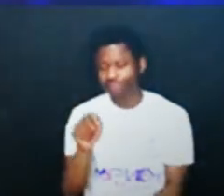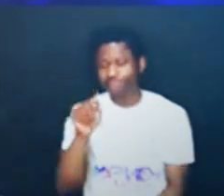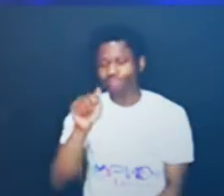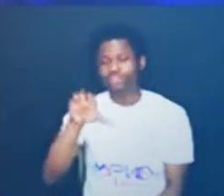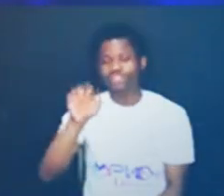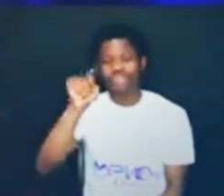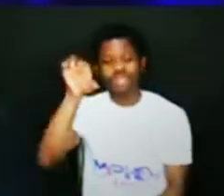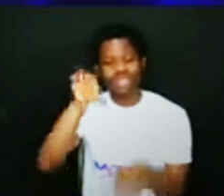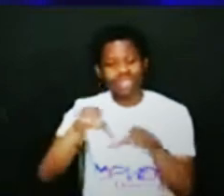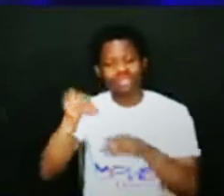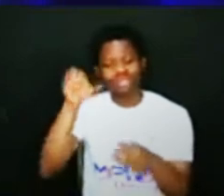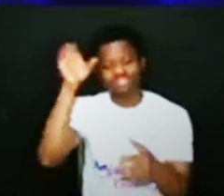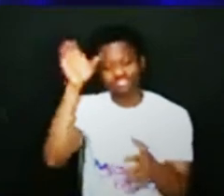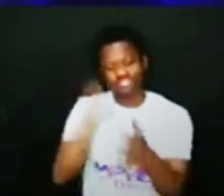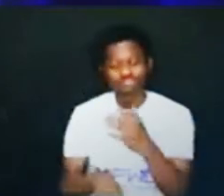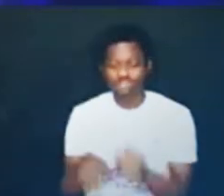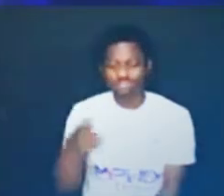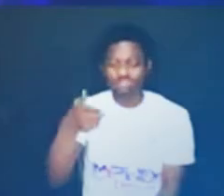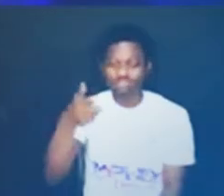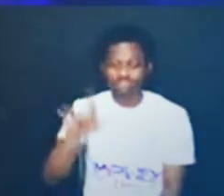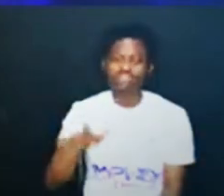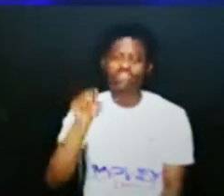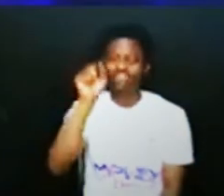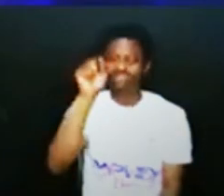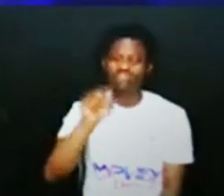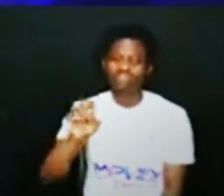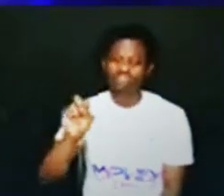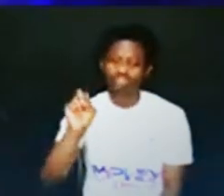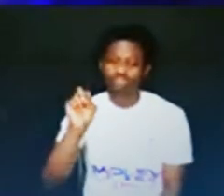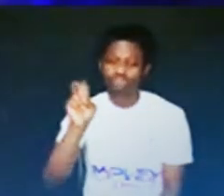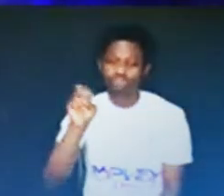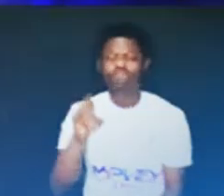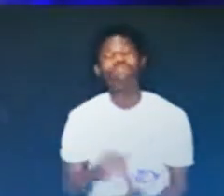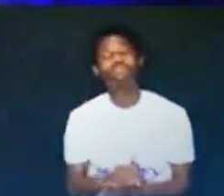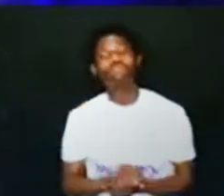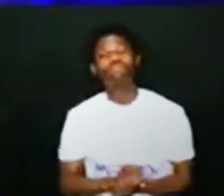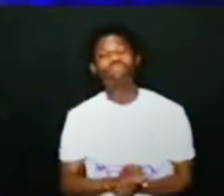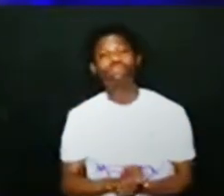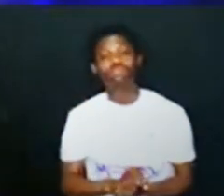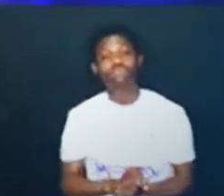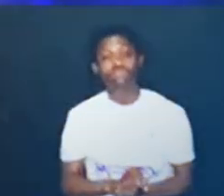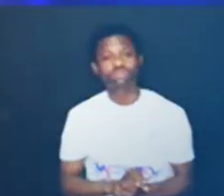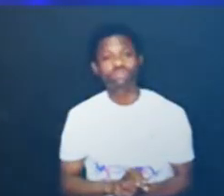chapter 23 from verse 12. Now